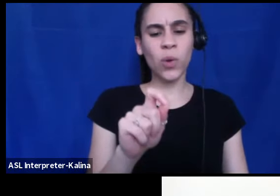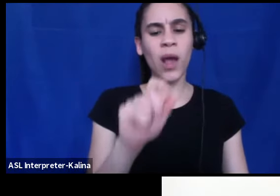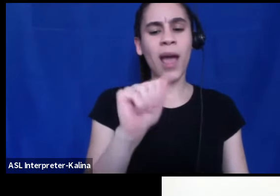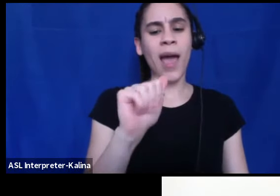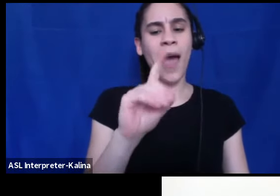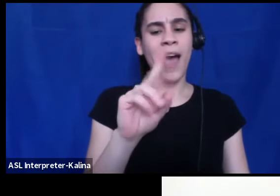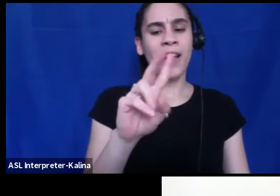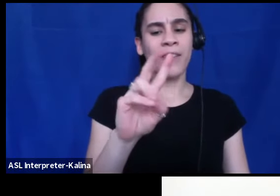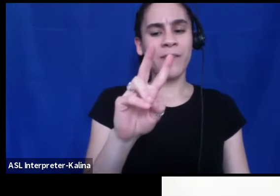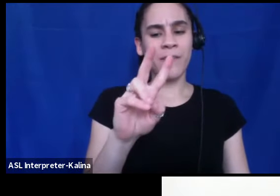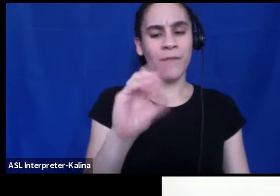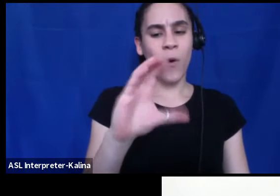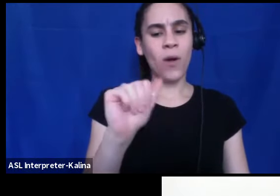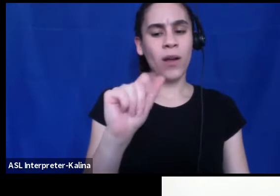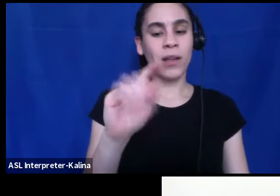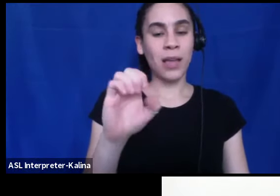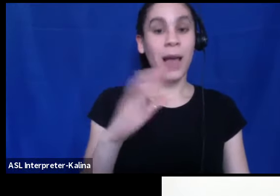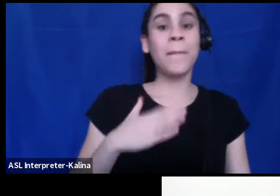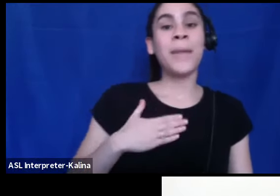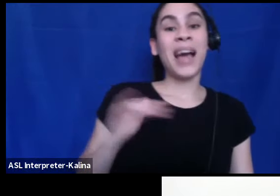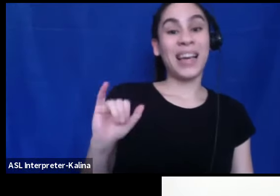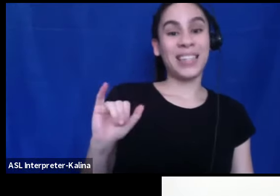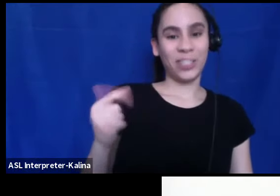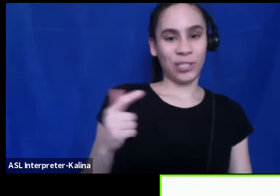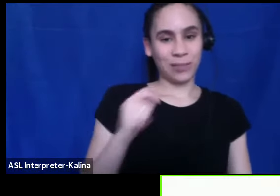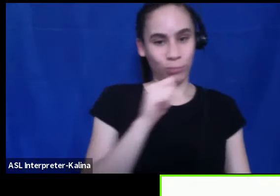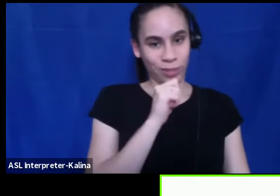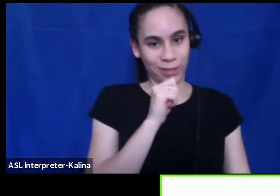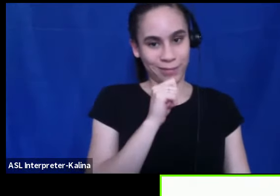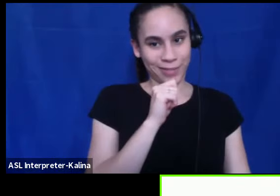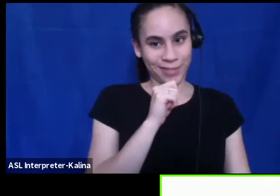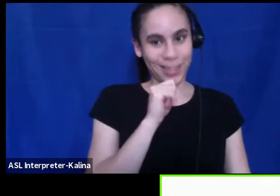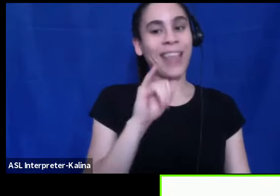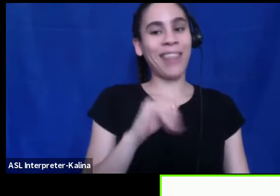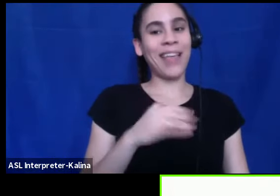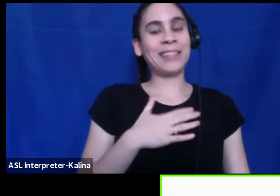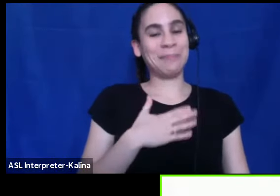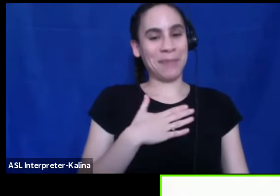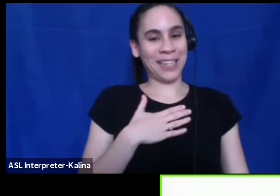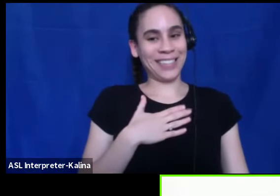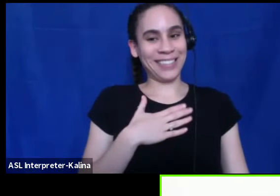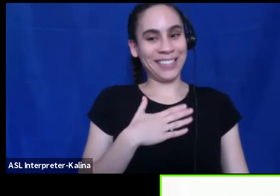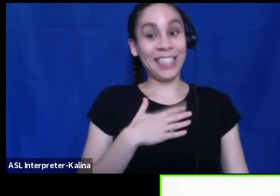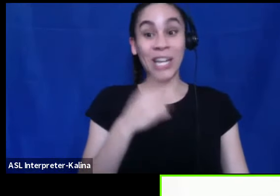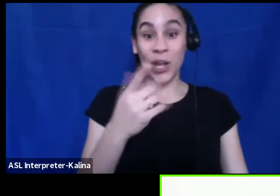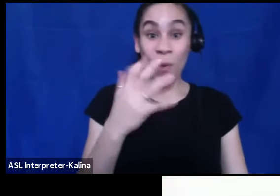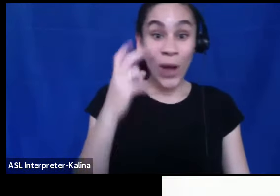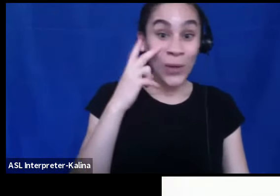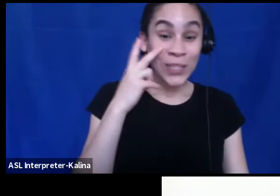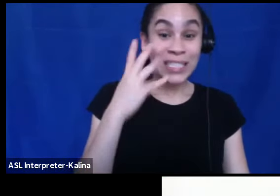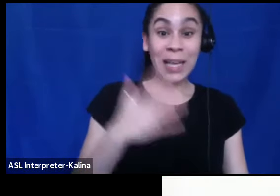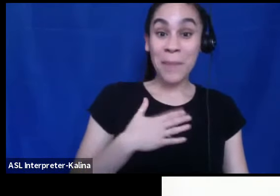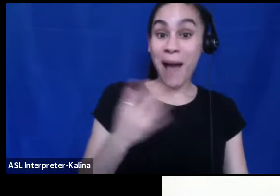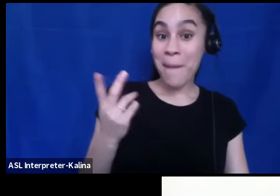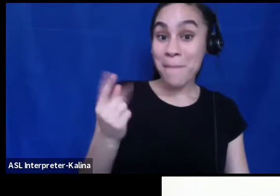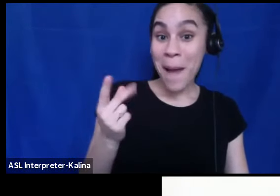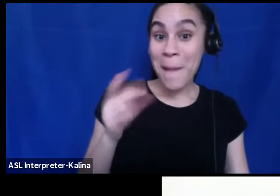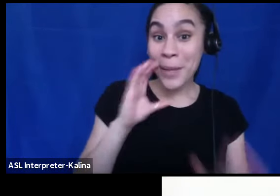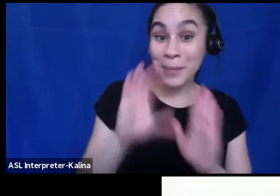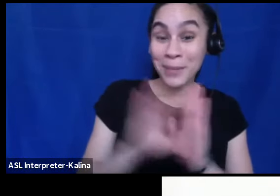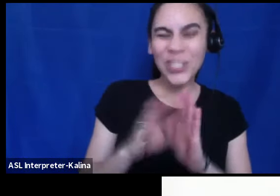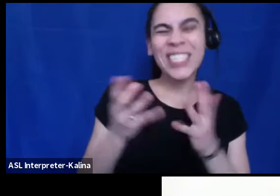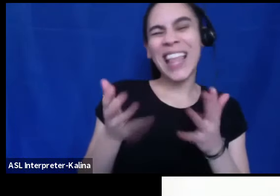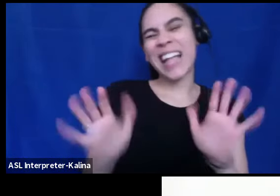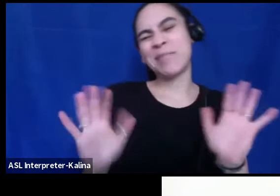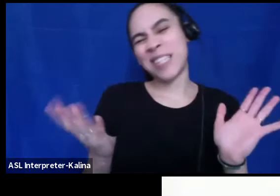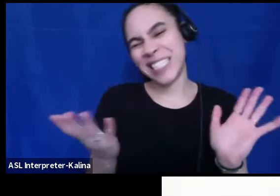I keep my Instagram private. That's my puppy eye. If you want to see a bunch of puppy pictures, that's basically it.